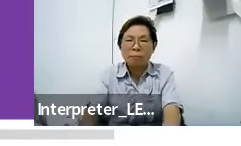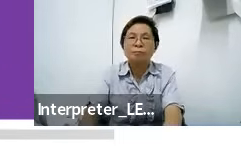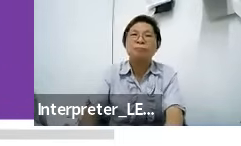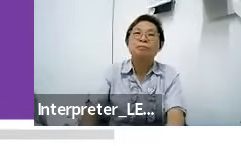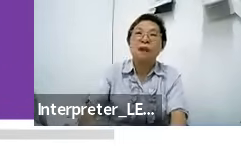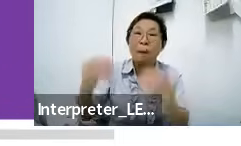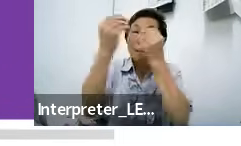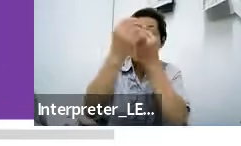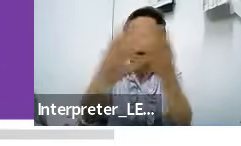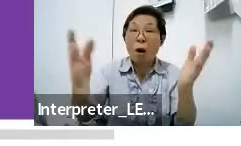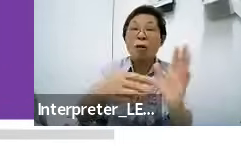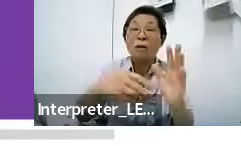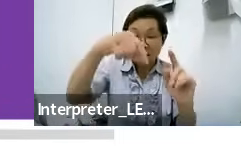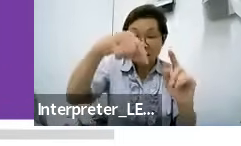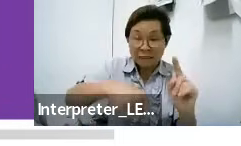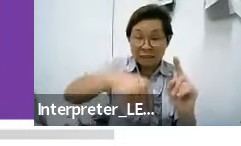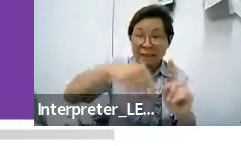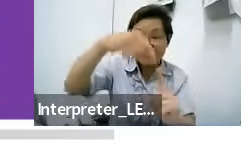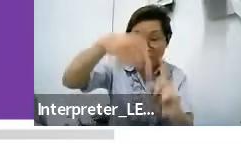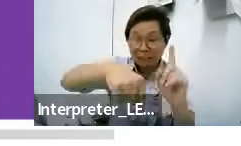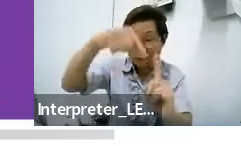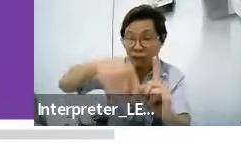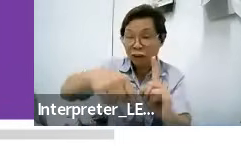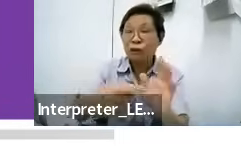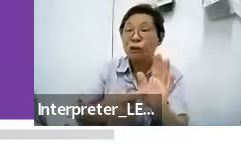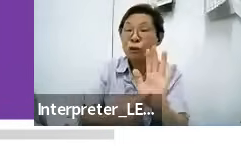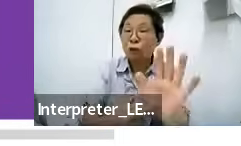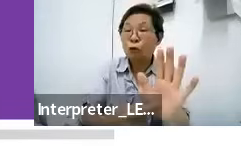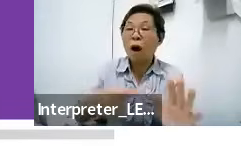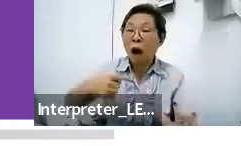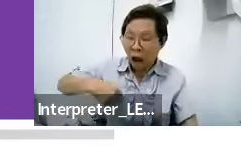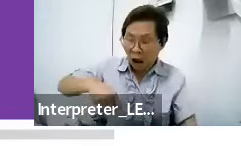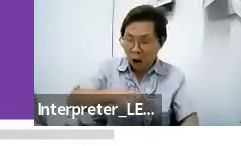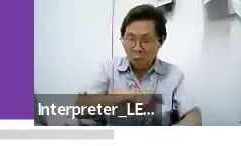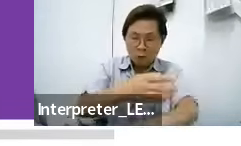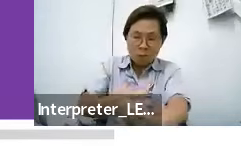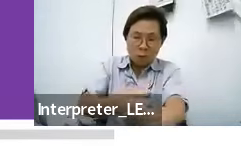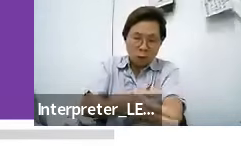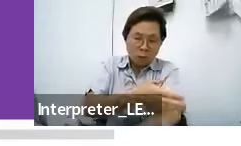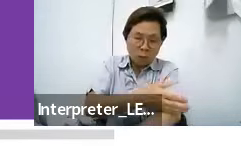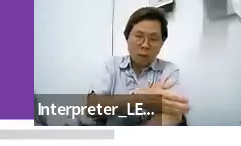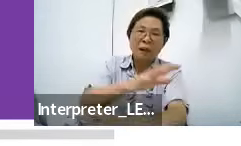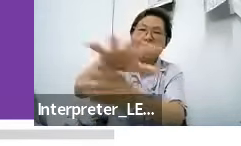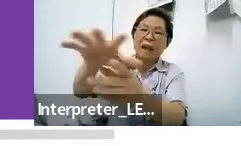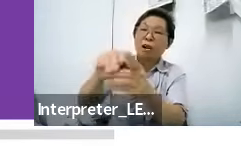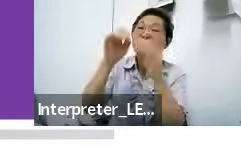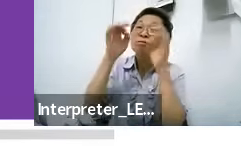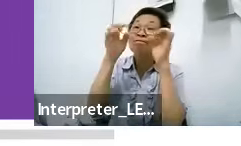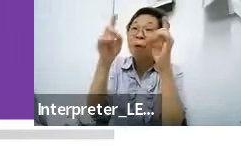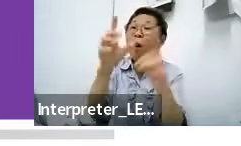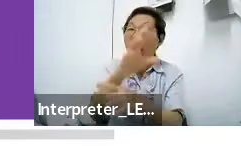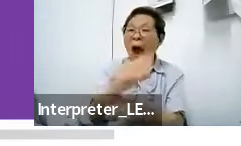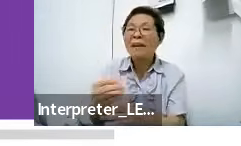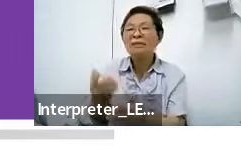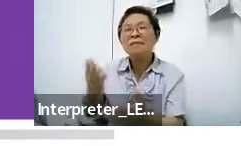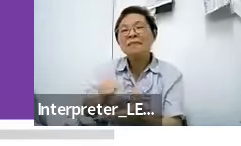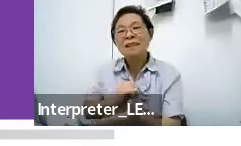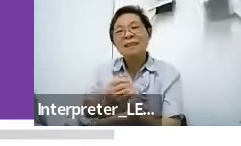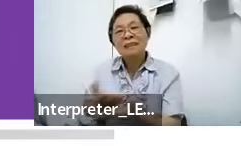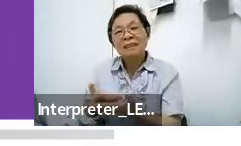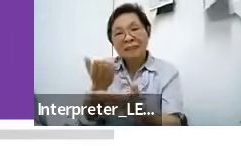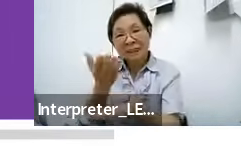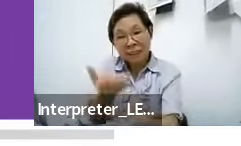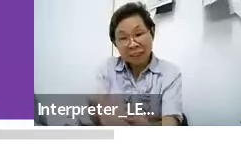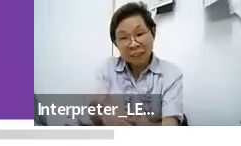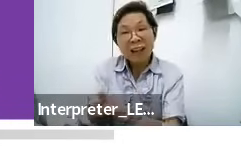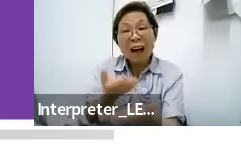statistic gave us some indication of our progress in inclusive education and also suggestions on how